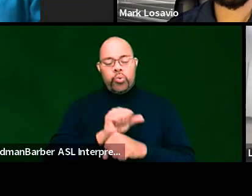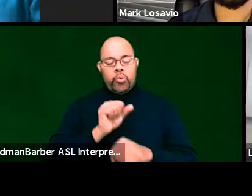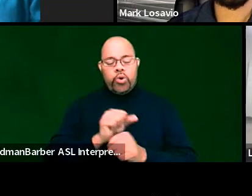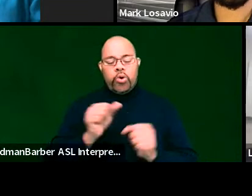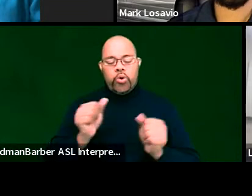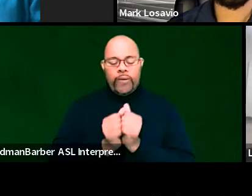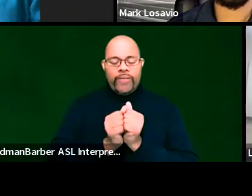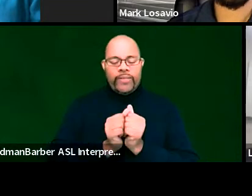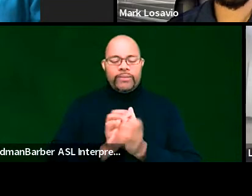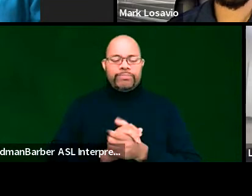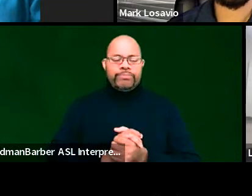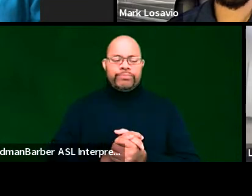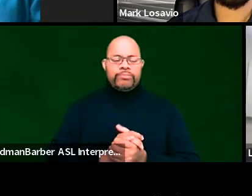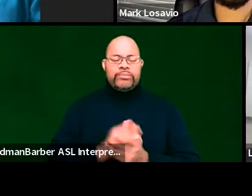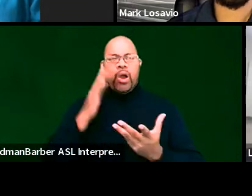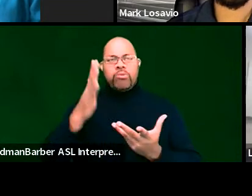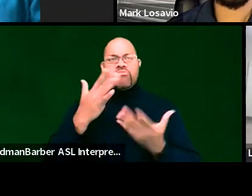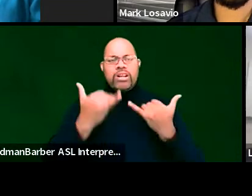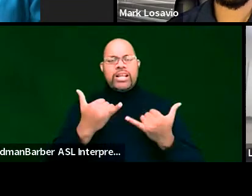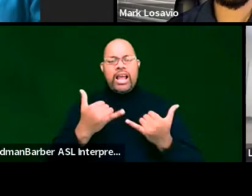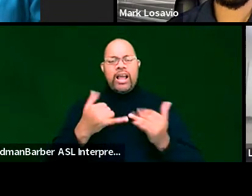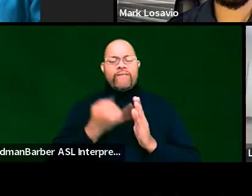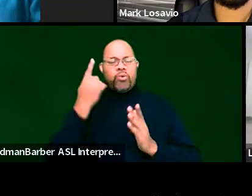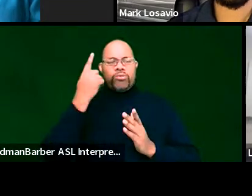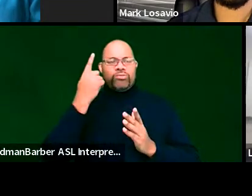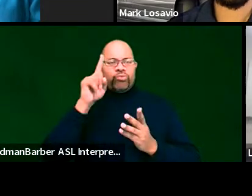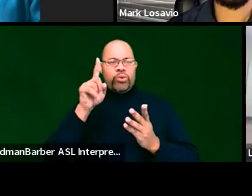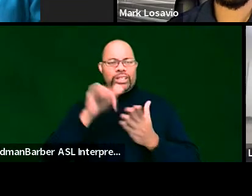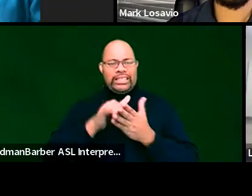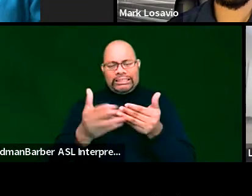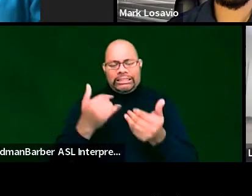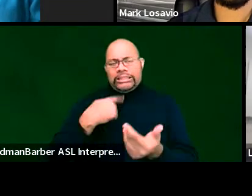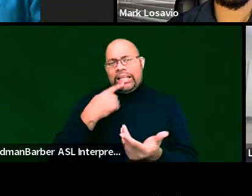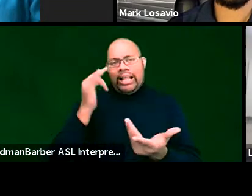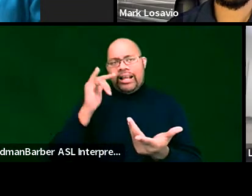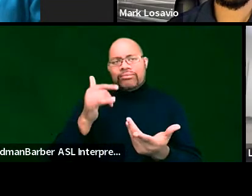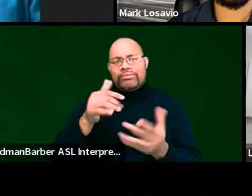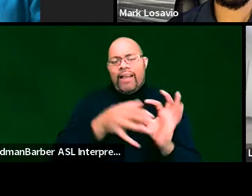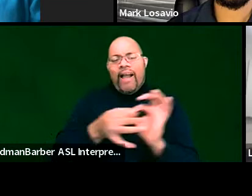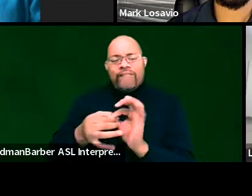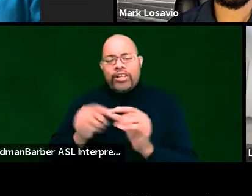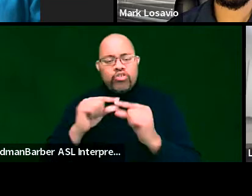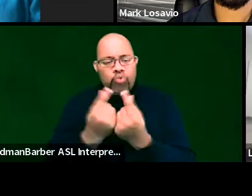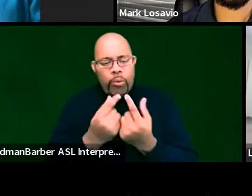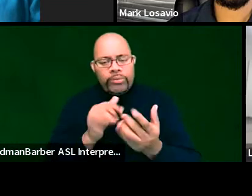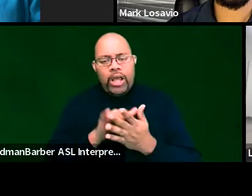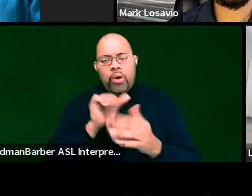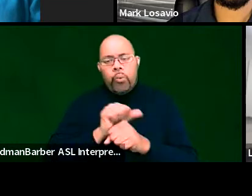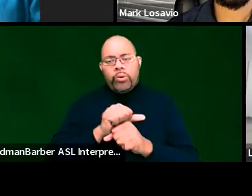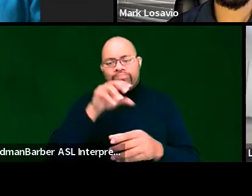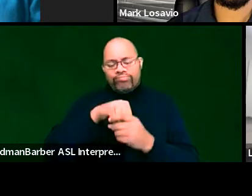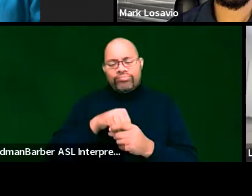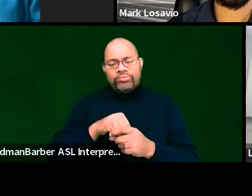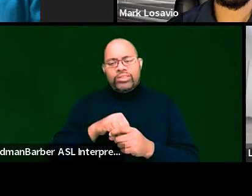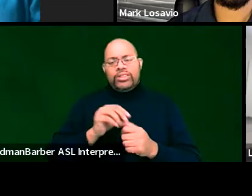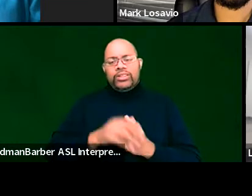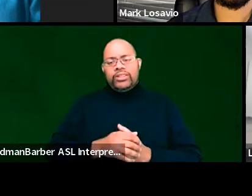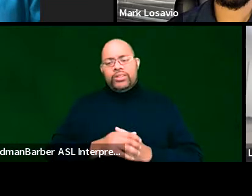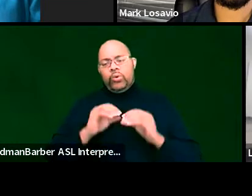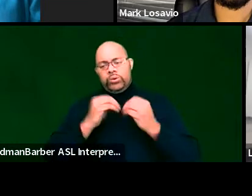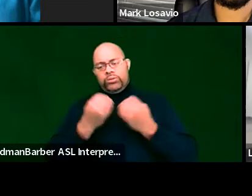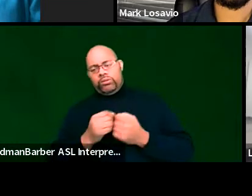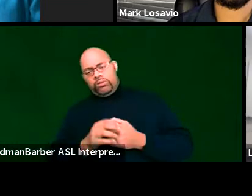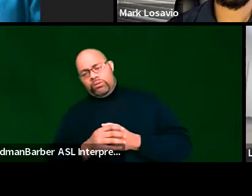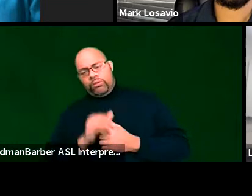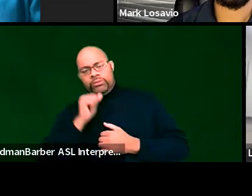with, I'm going to, right now, just for the sake of ease, I'm going to say like affinity groups, right, that work within or organizations